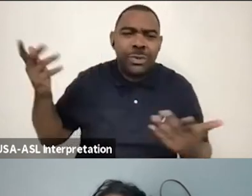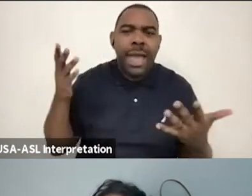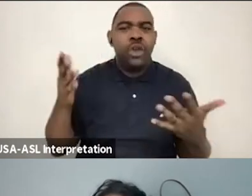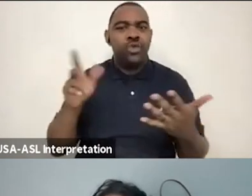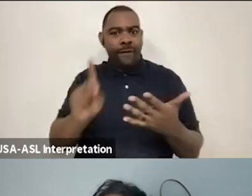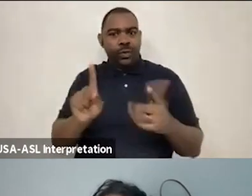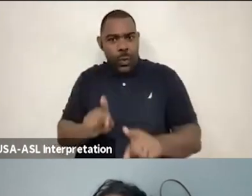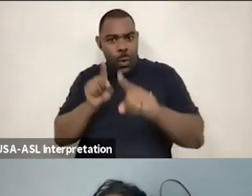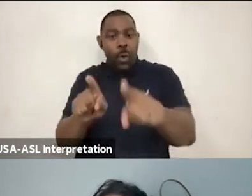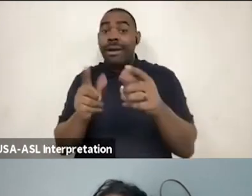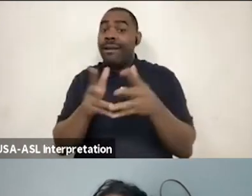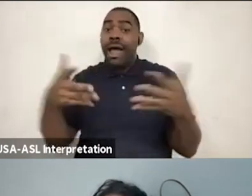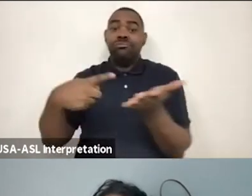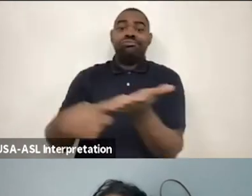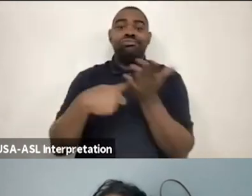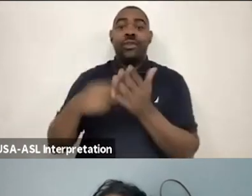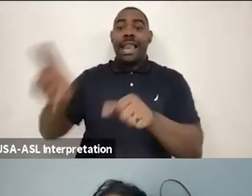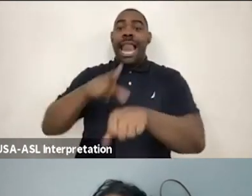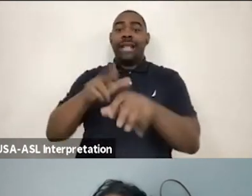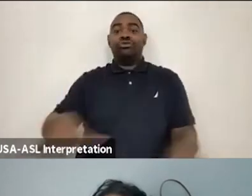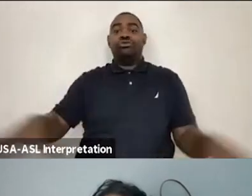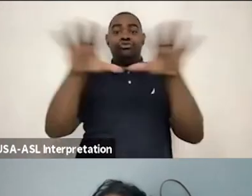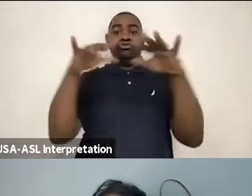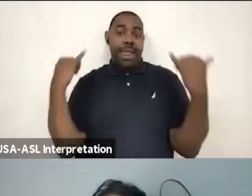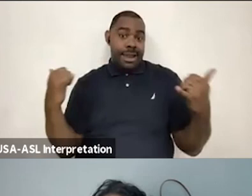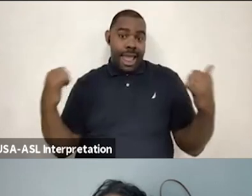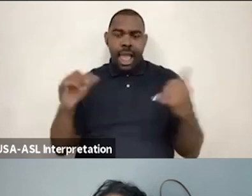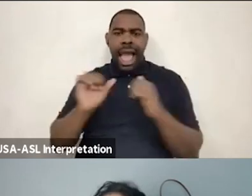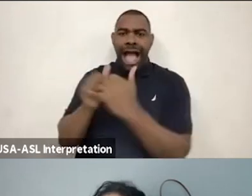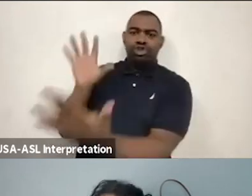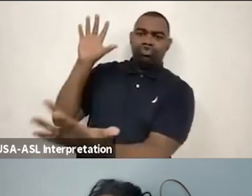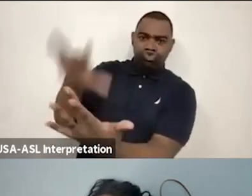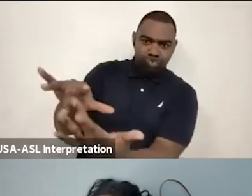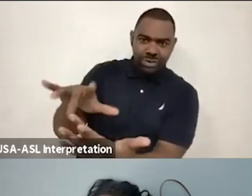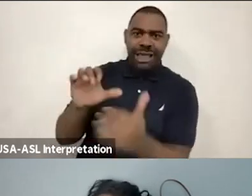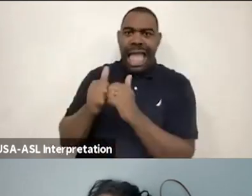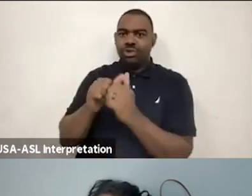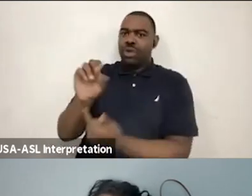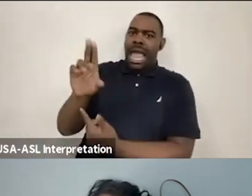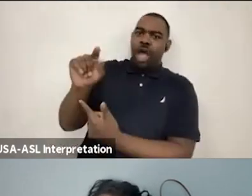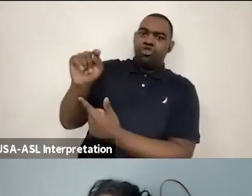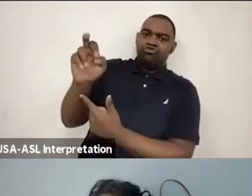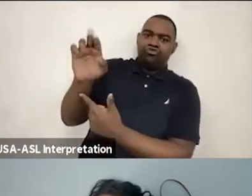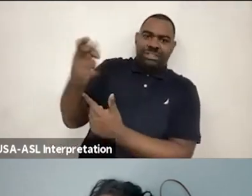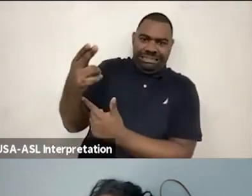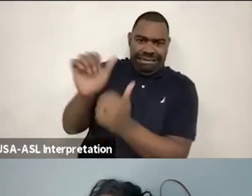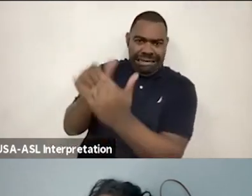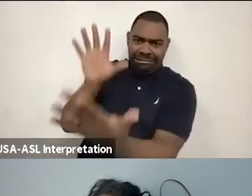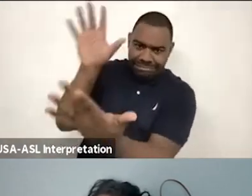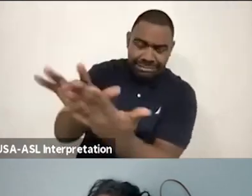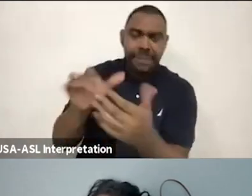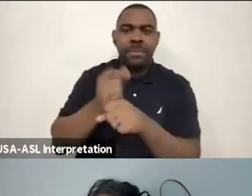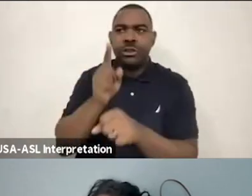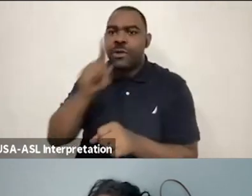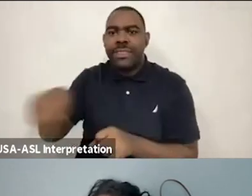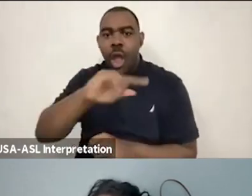And there's a lot of talk on the national level about that outreach and just really going to and being with folk and communicating with them